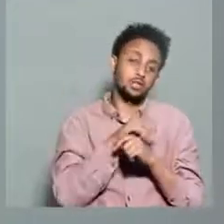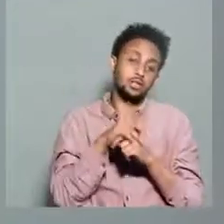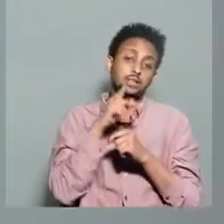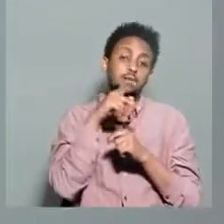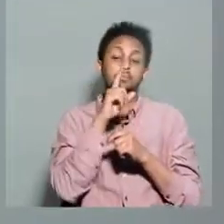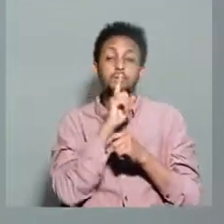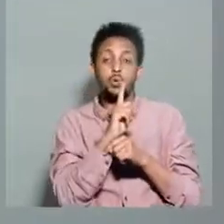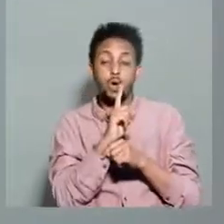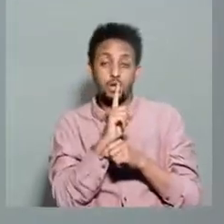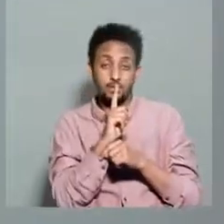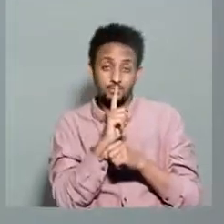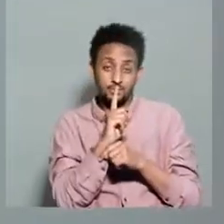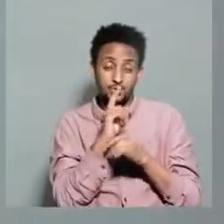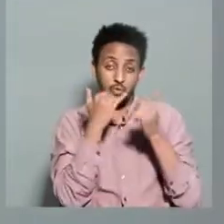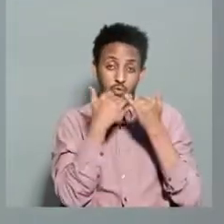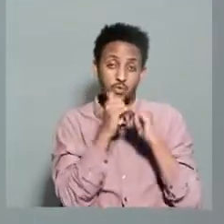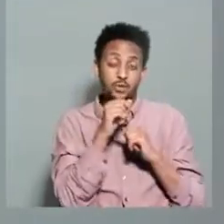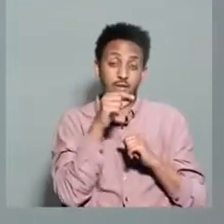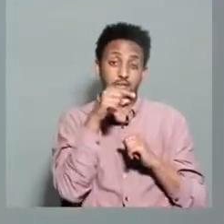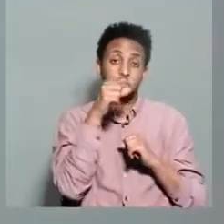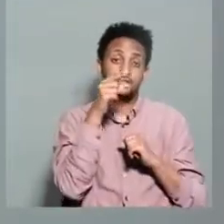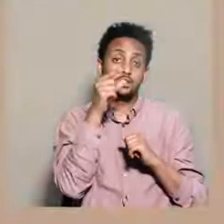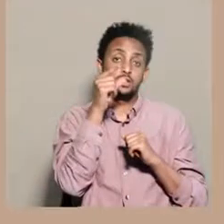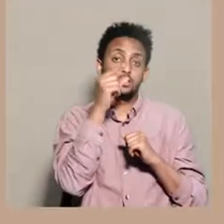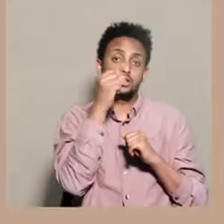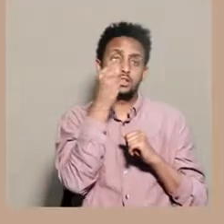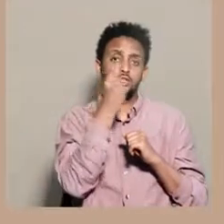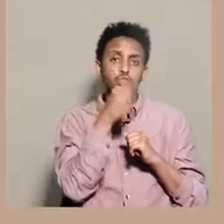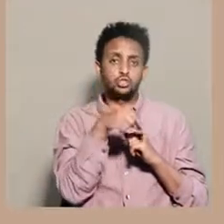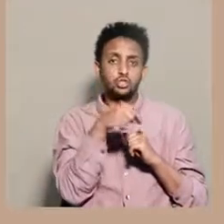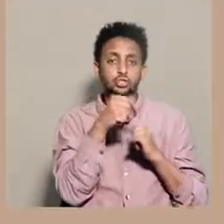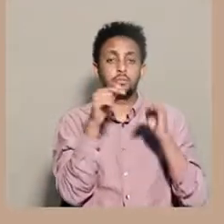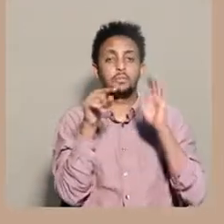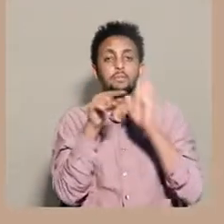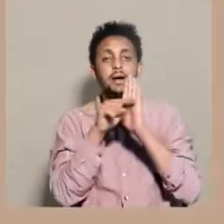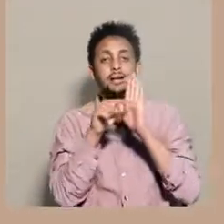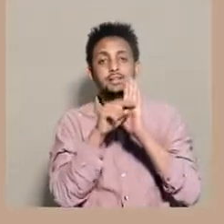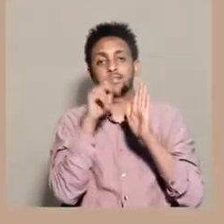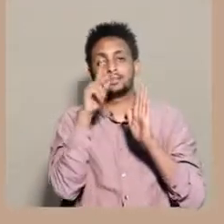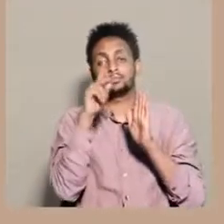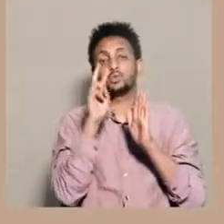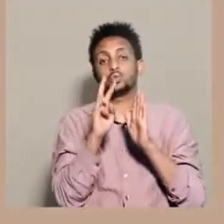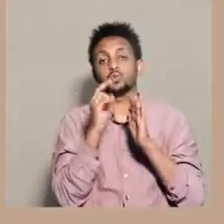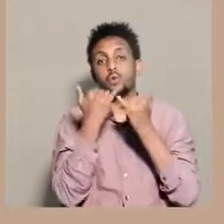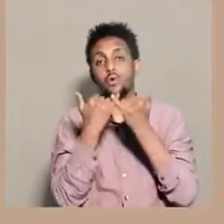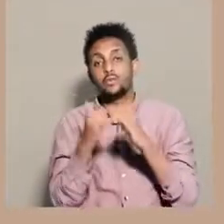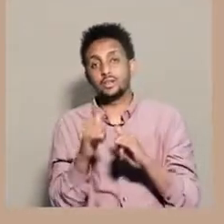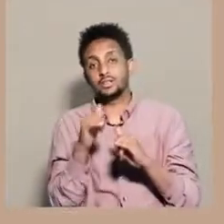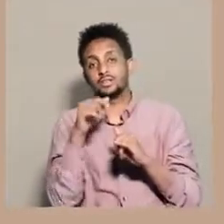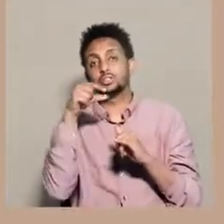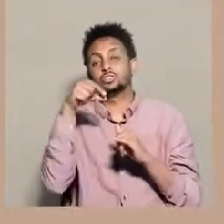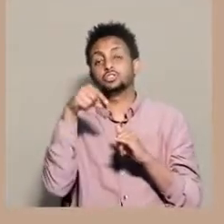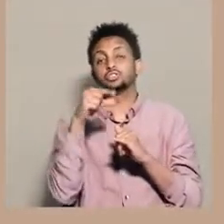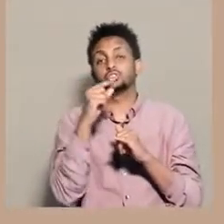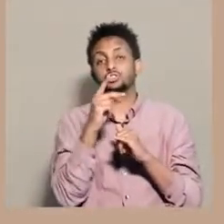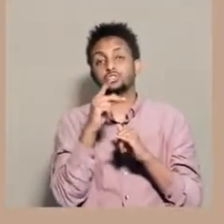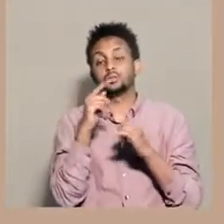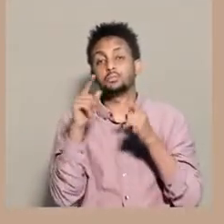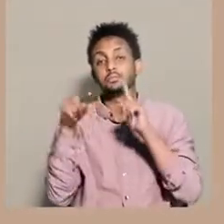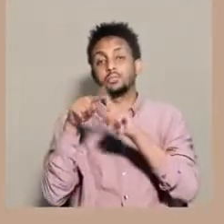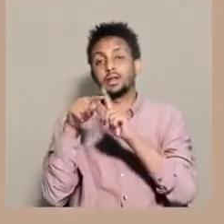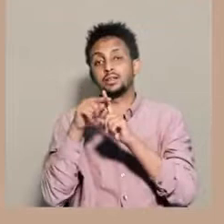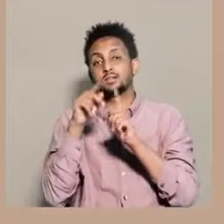So P1 over rho g minus, okay, P2 over rho g